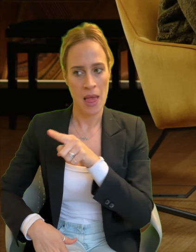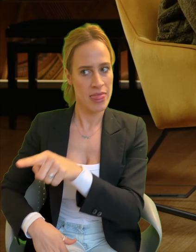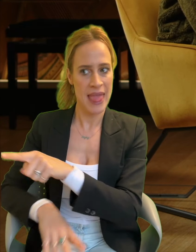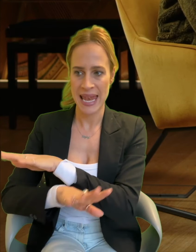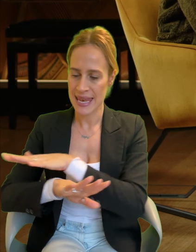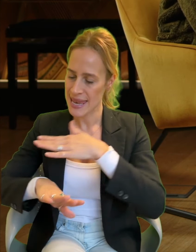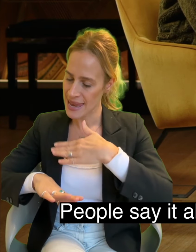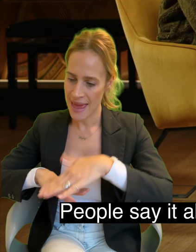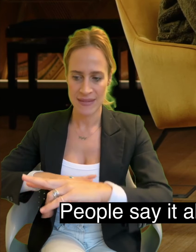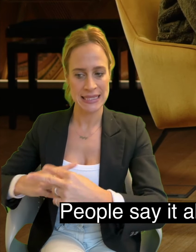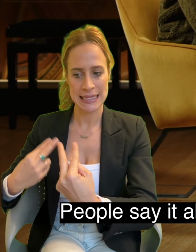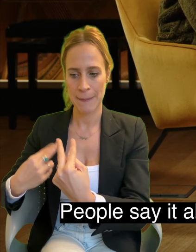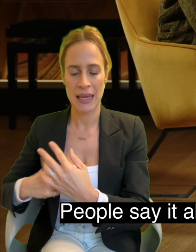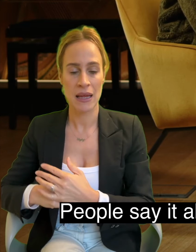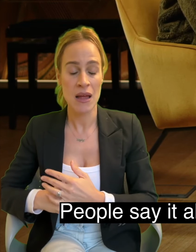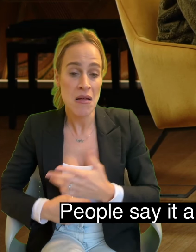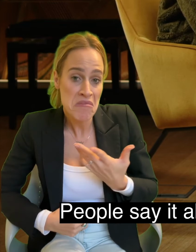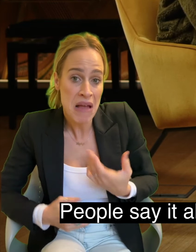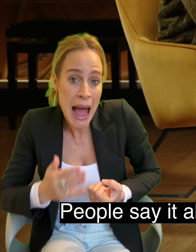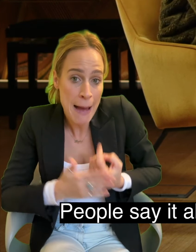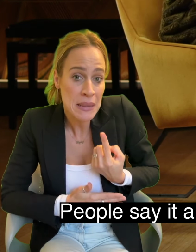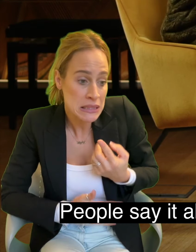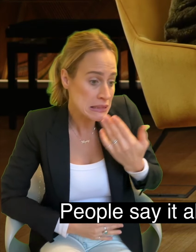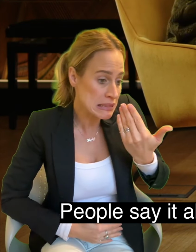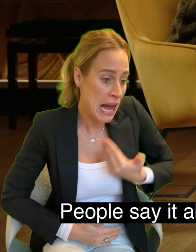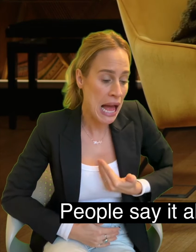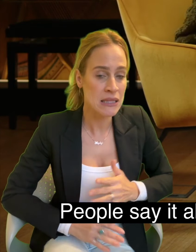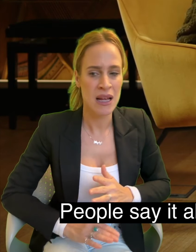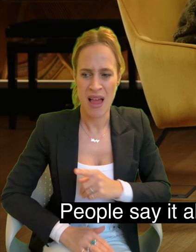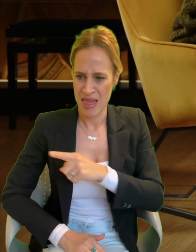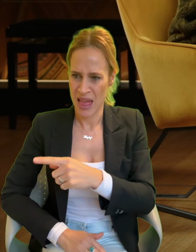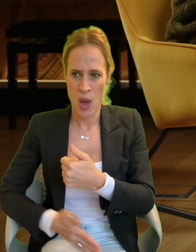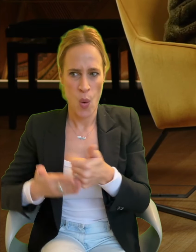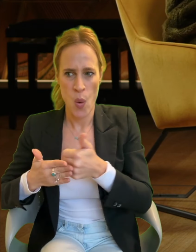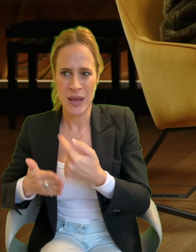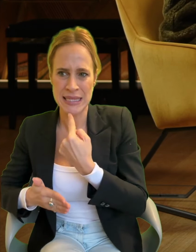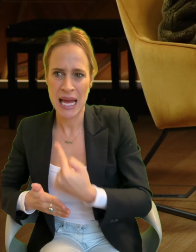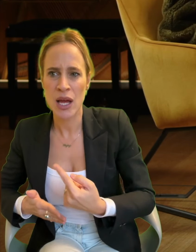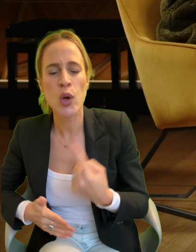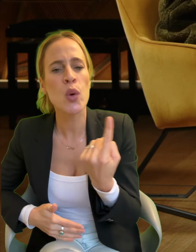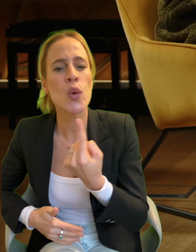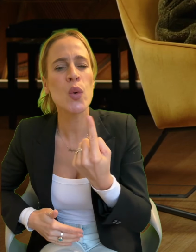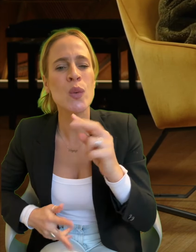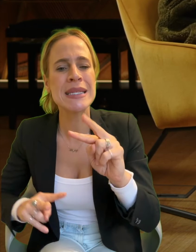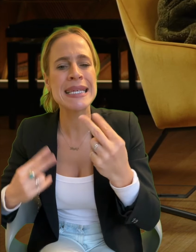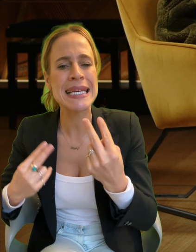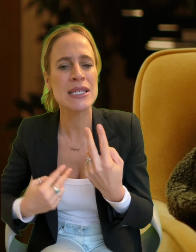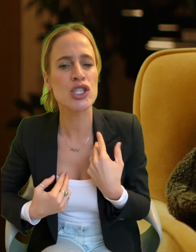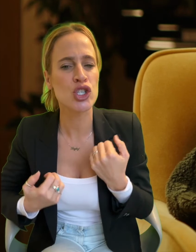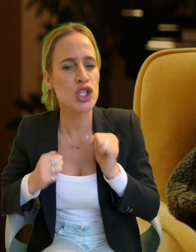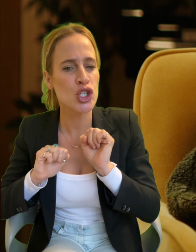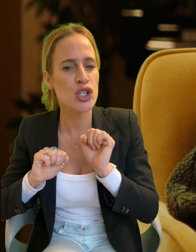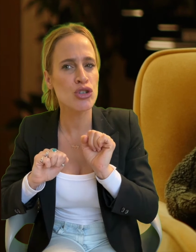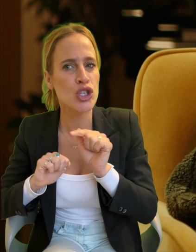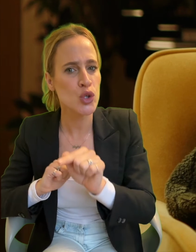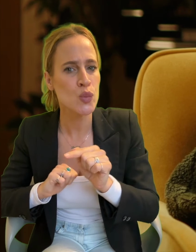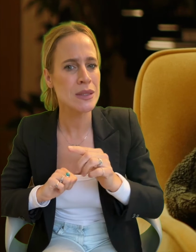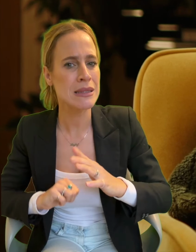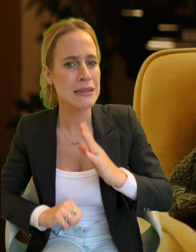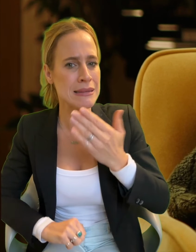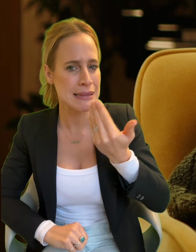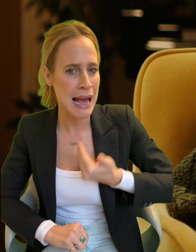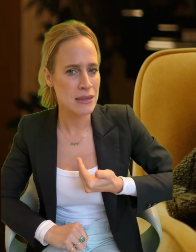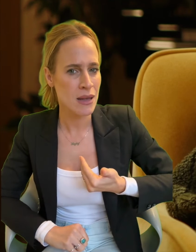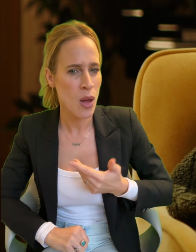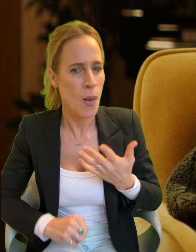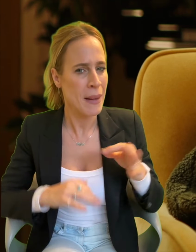it. Right, okay. People say it all the time, yo, how come you always gassed up and you always this and that? Who sees it? Me? Not